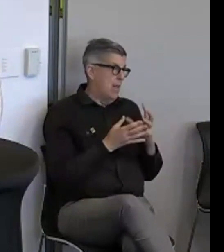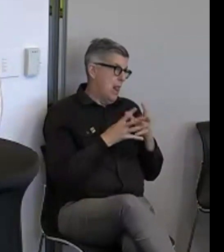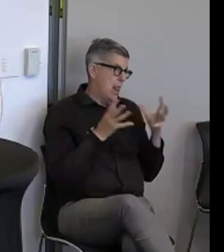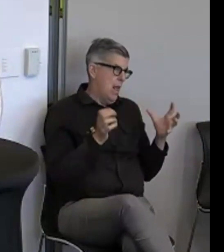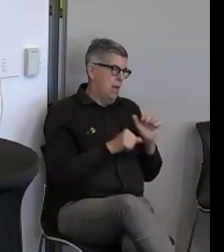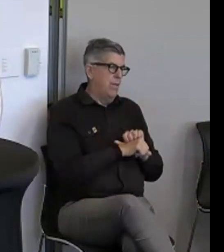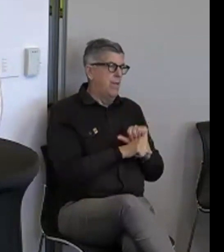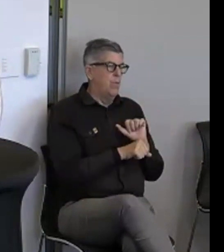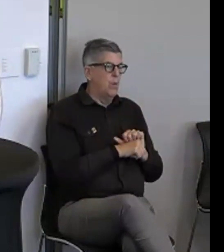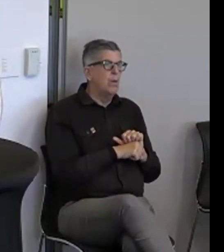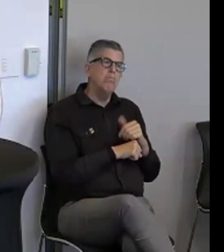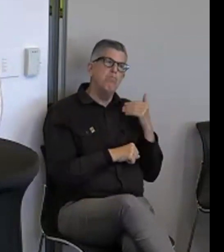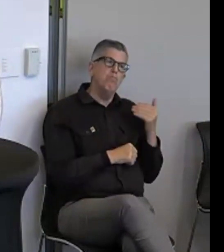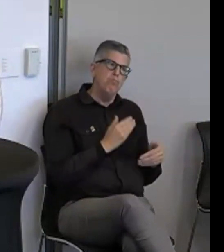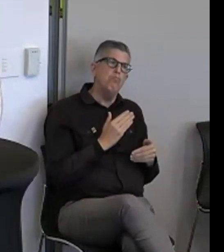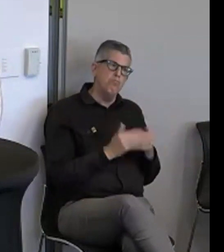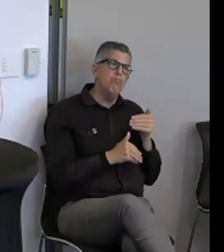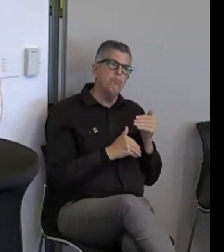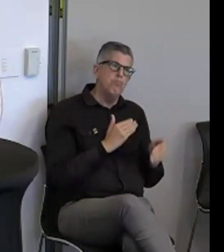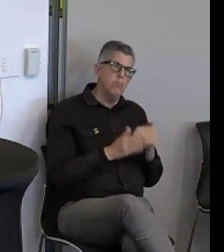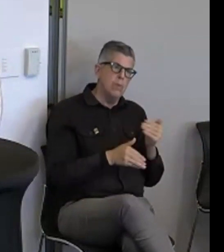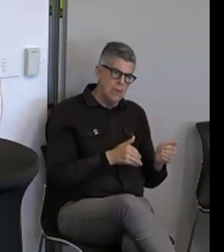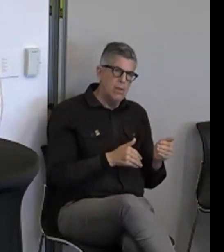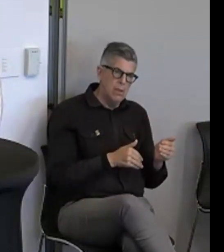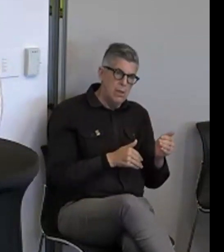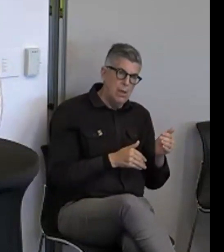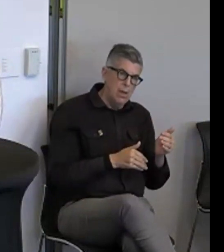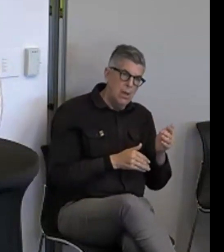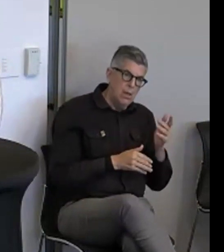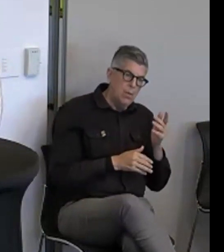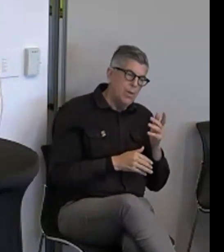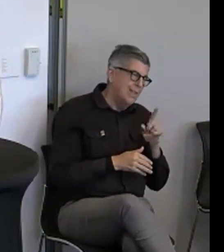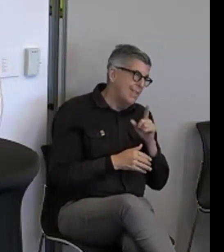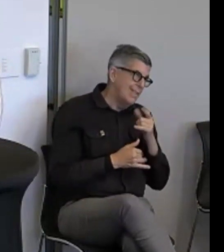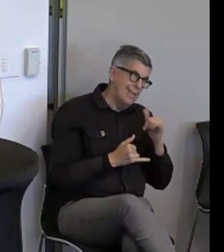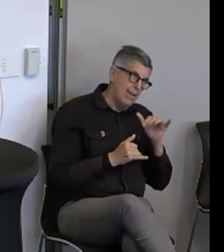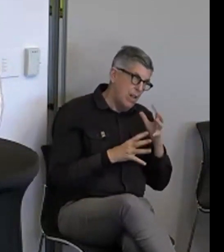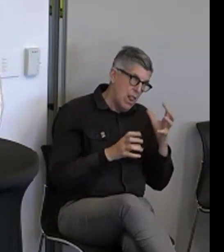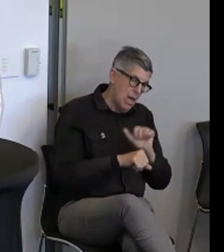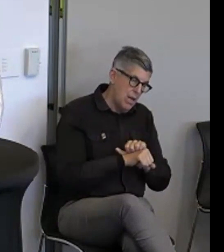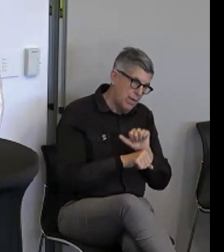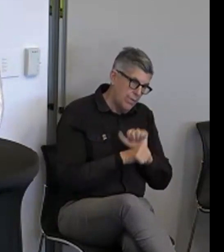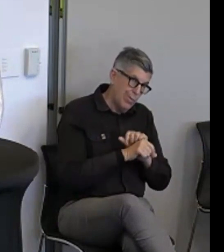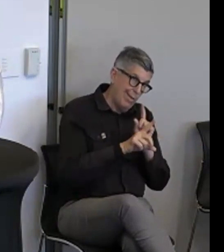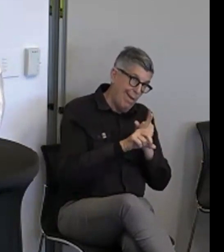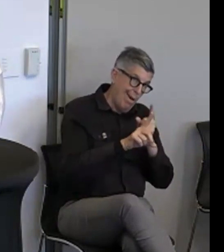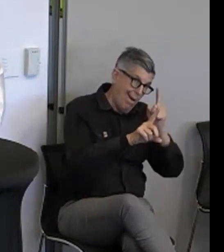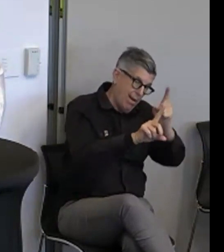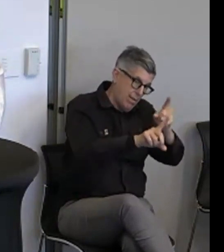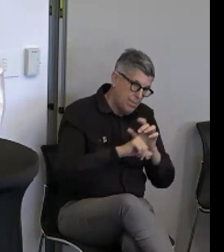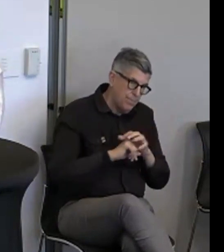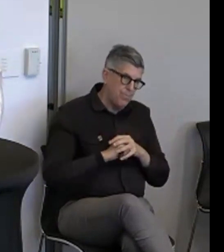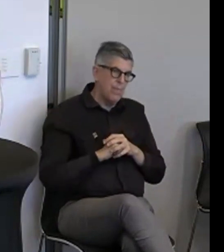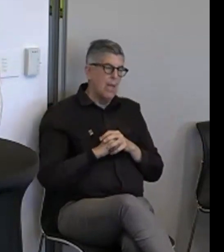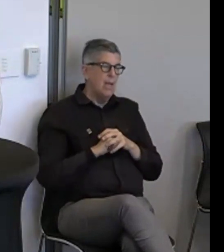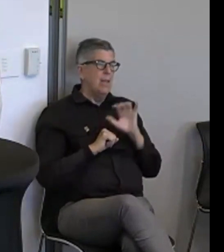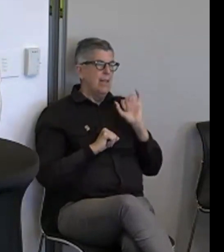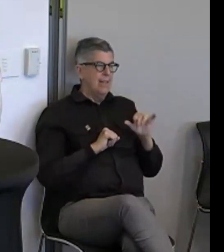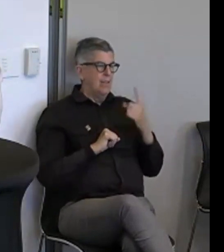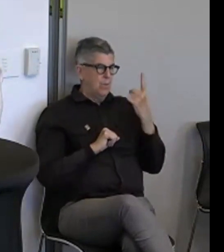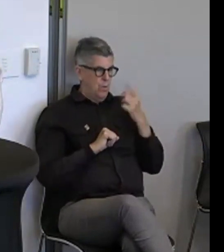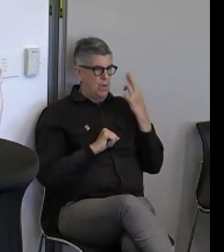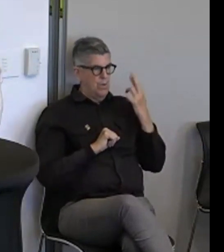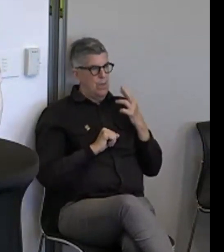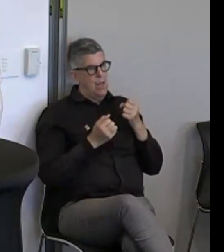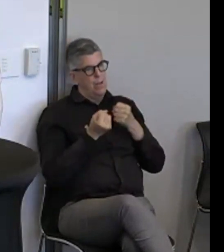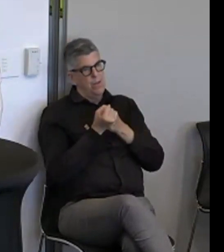we're getting there, and I think we've got a long way to go. And that's one of the reasons why supporting the Mad Lab and the work that they